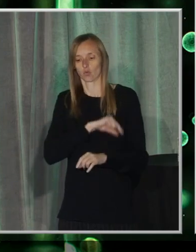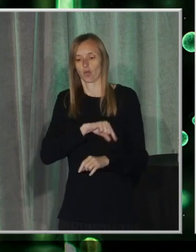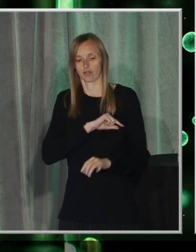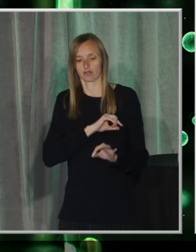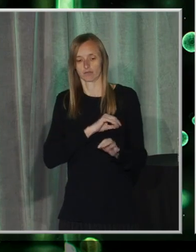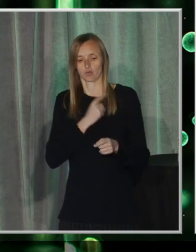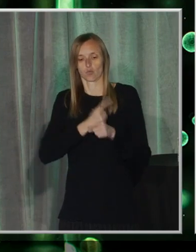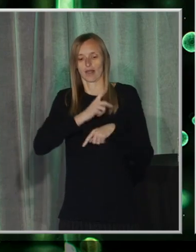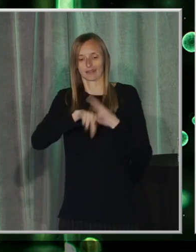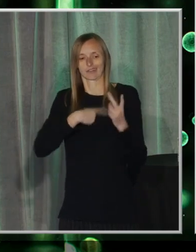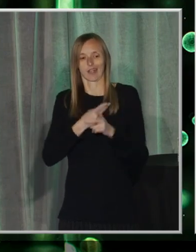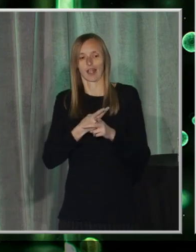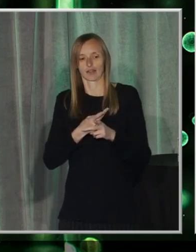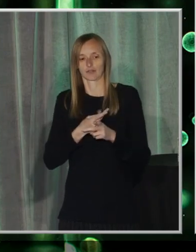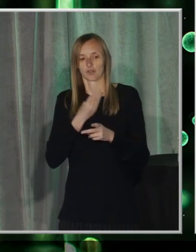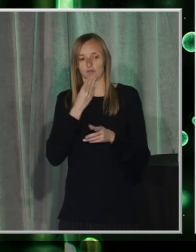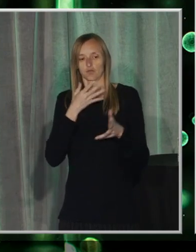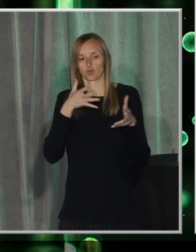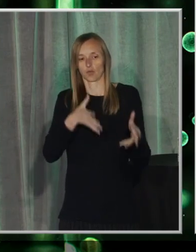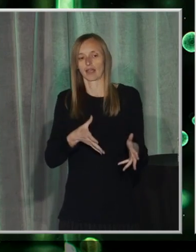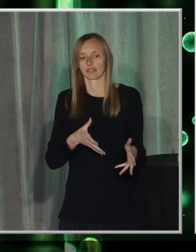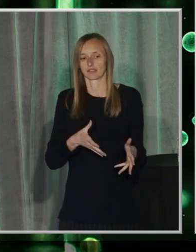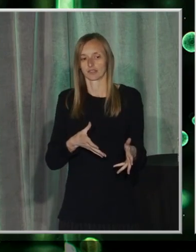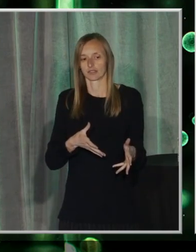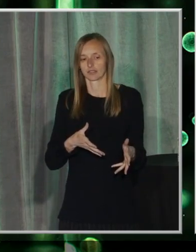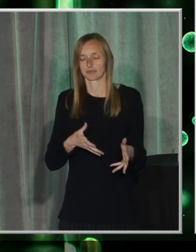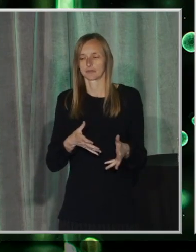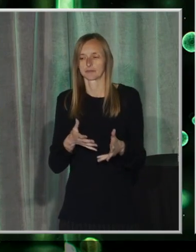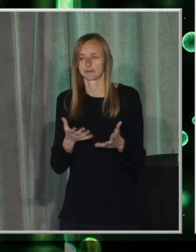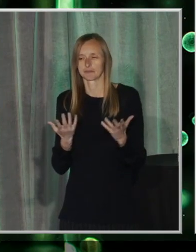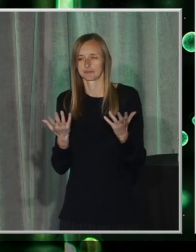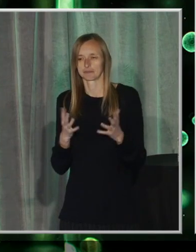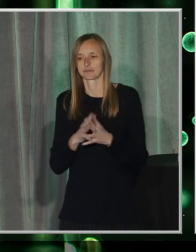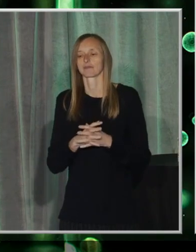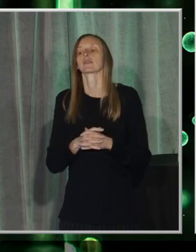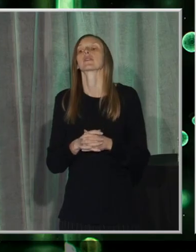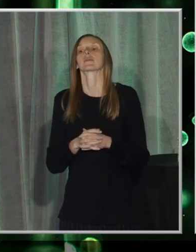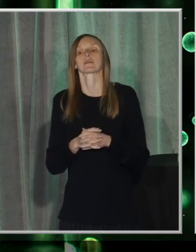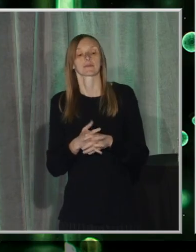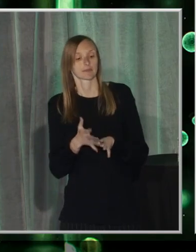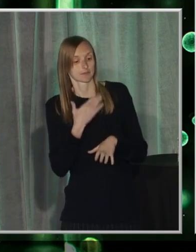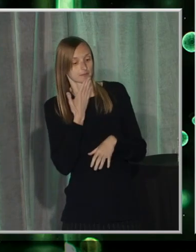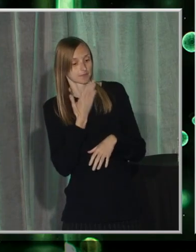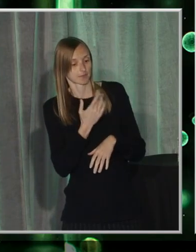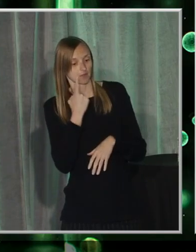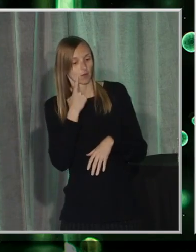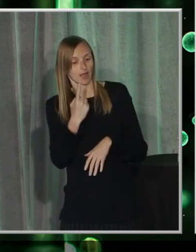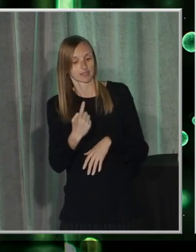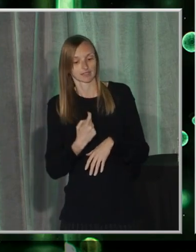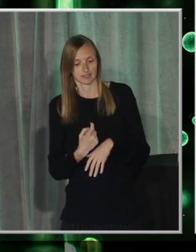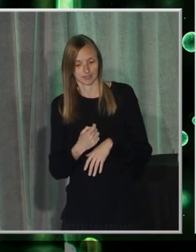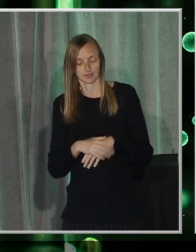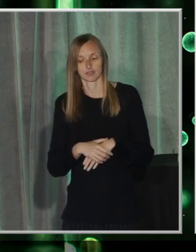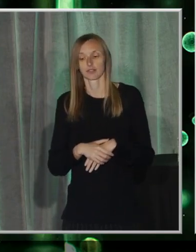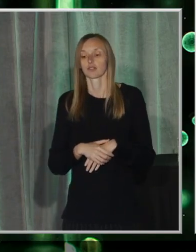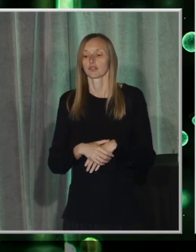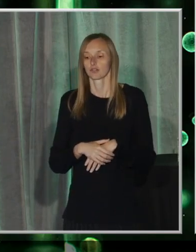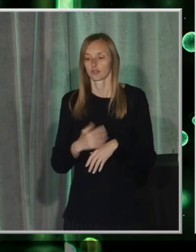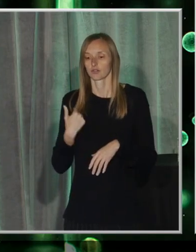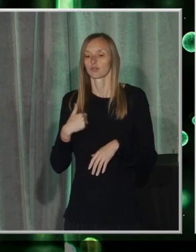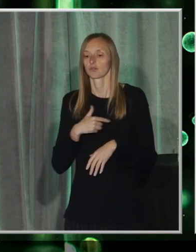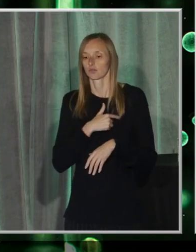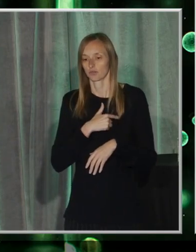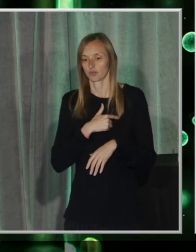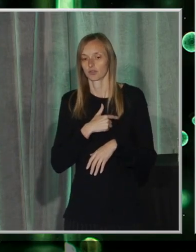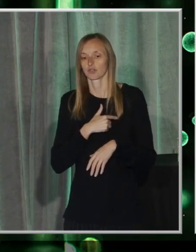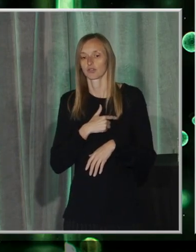kind of streams of food waste that you actually need? Well, Thank you for your question. We actually cannot